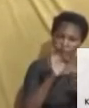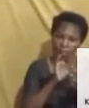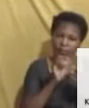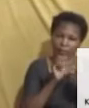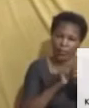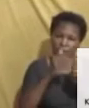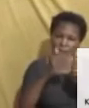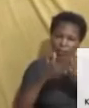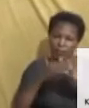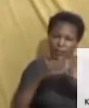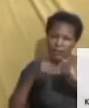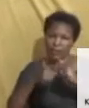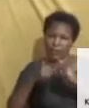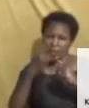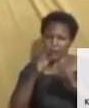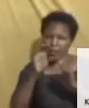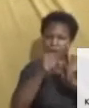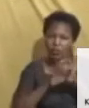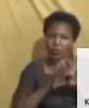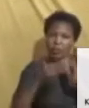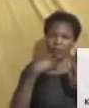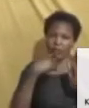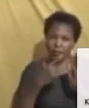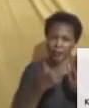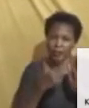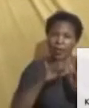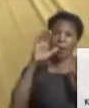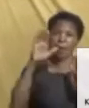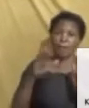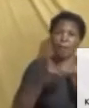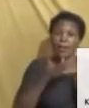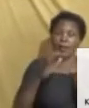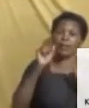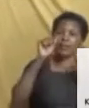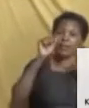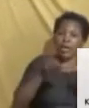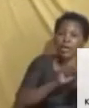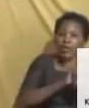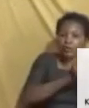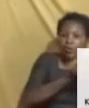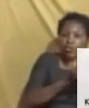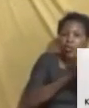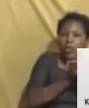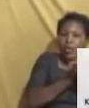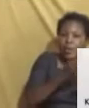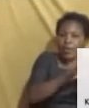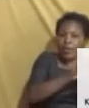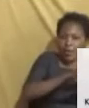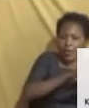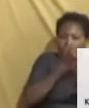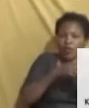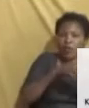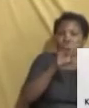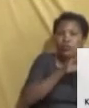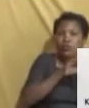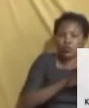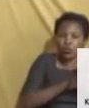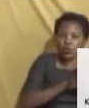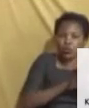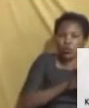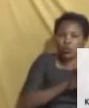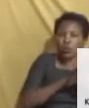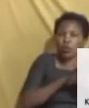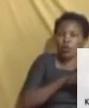1963 Constitution, it says, Parliament may alter any of the provisions of this Constitution, save